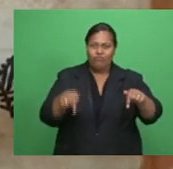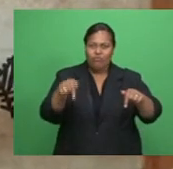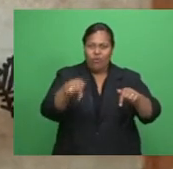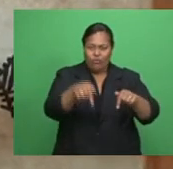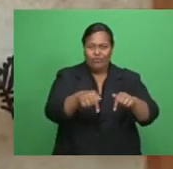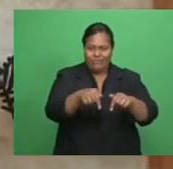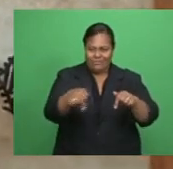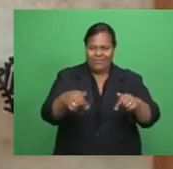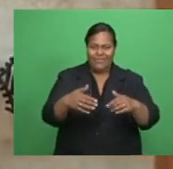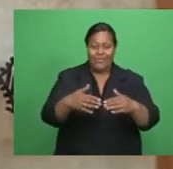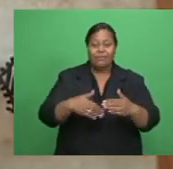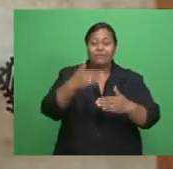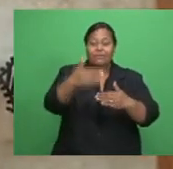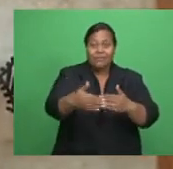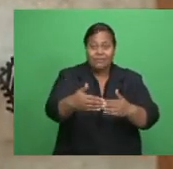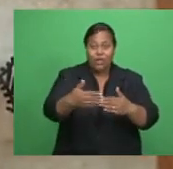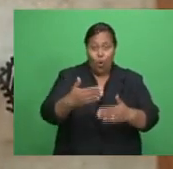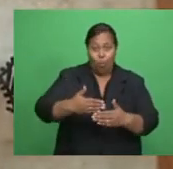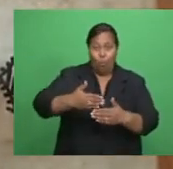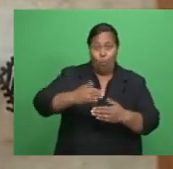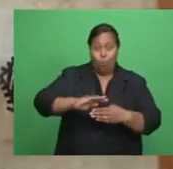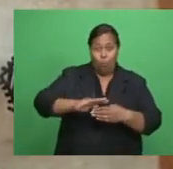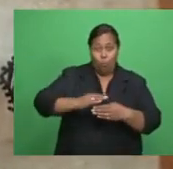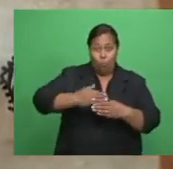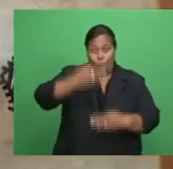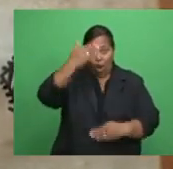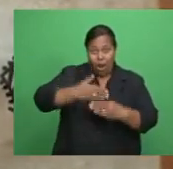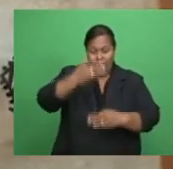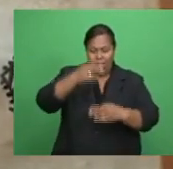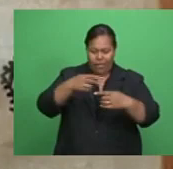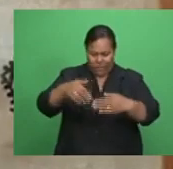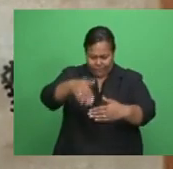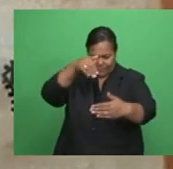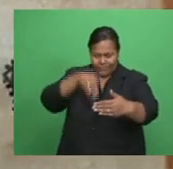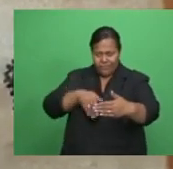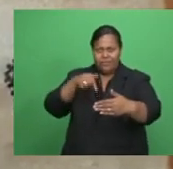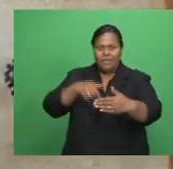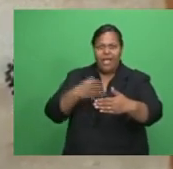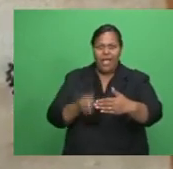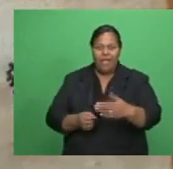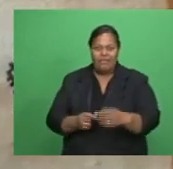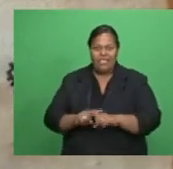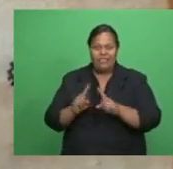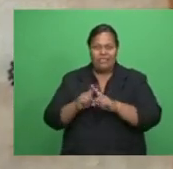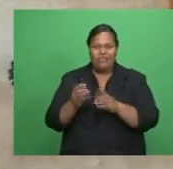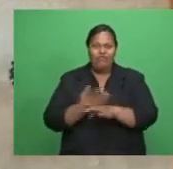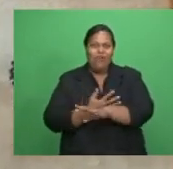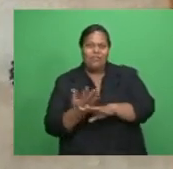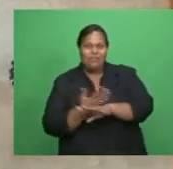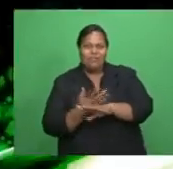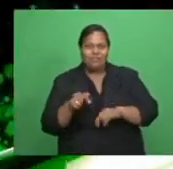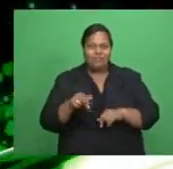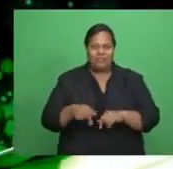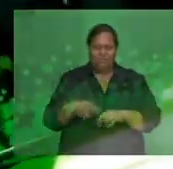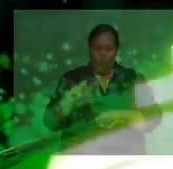planted behind the wall provided extra protection for their ability to absorb and contain tidal flows.